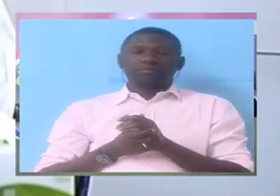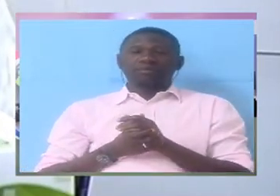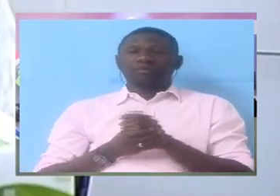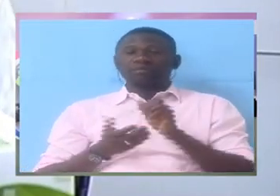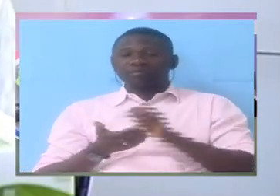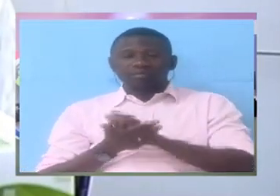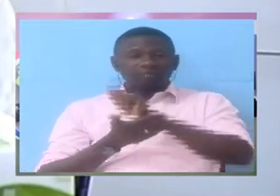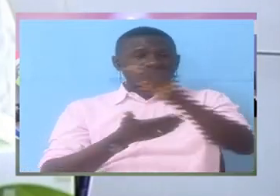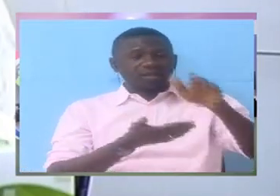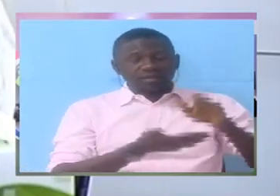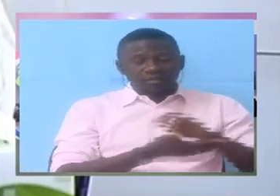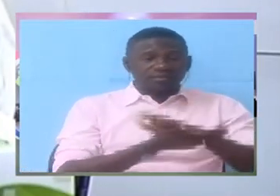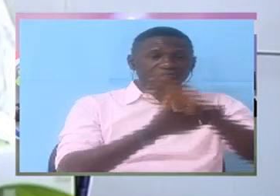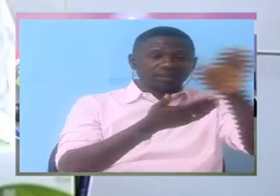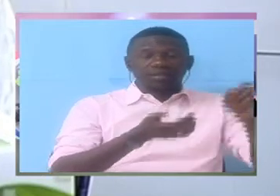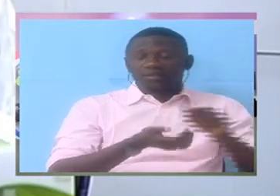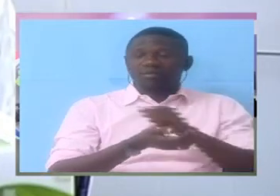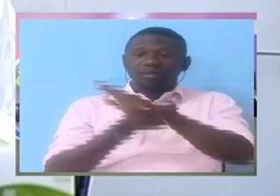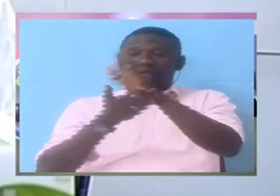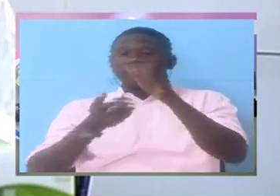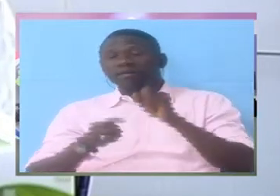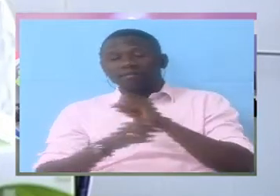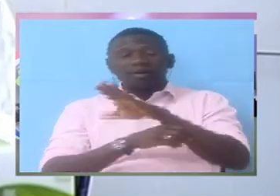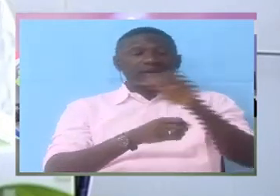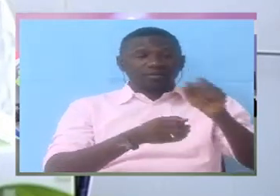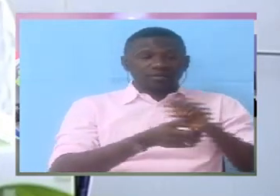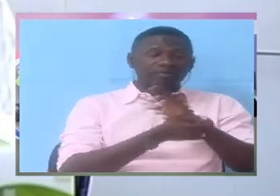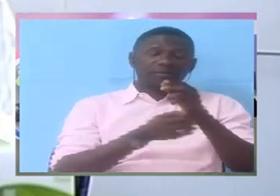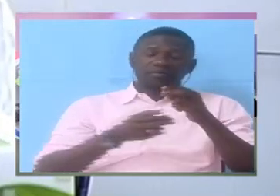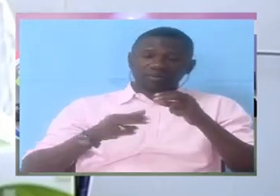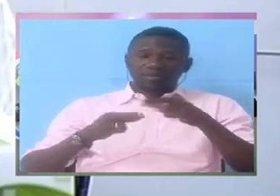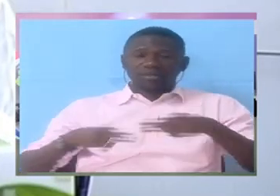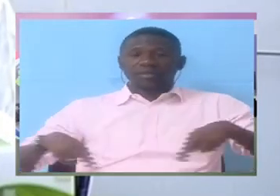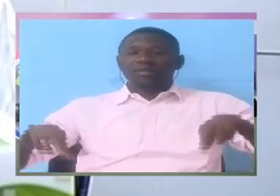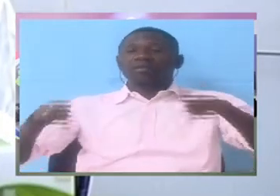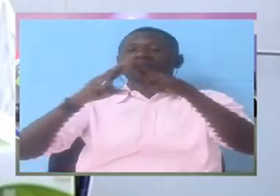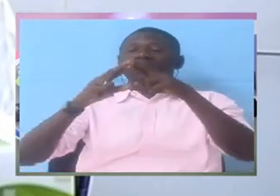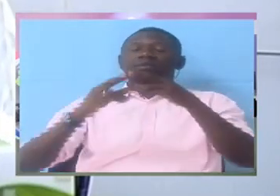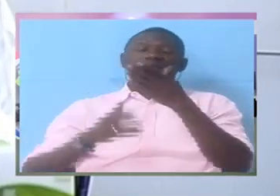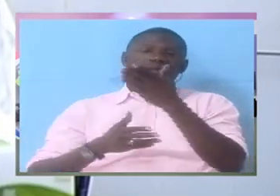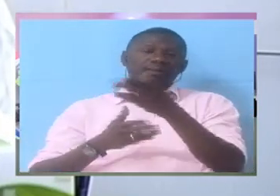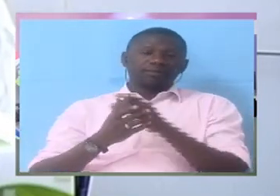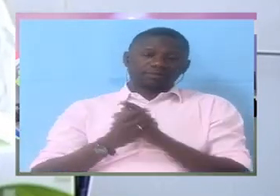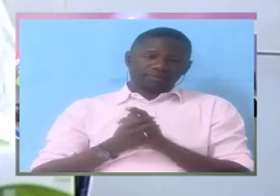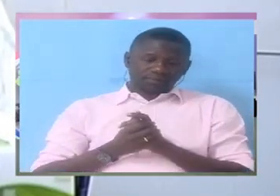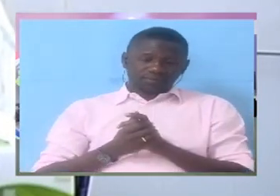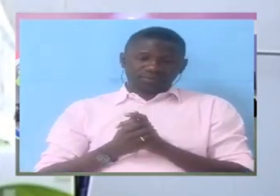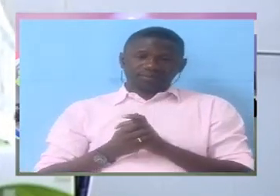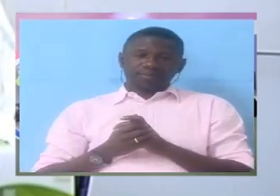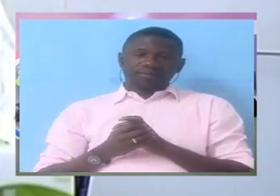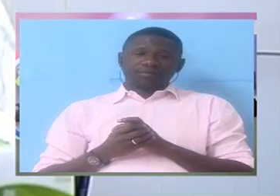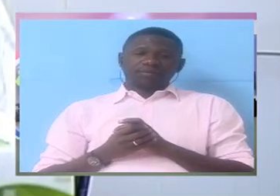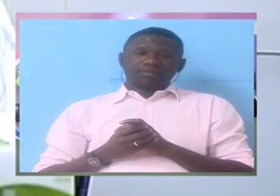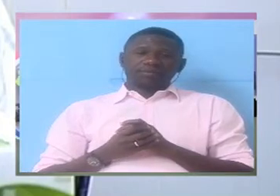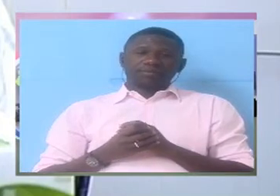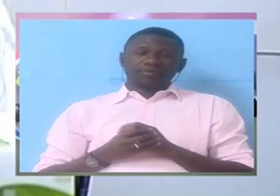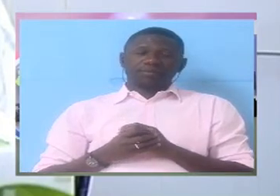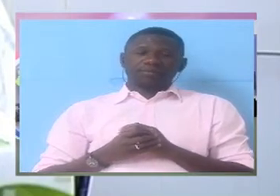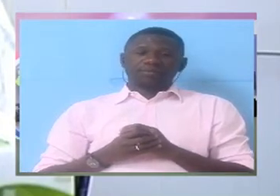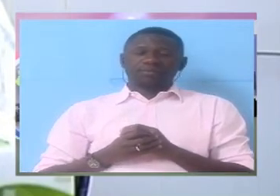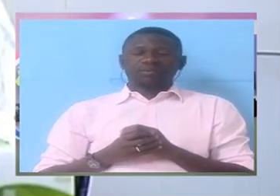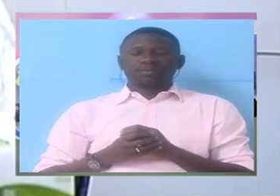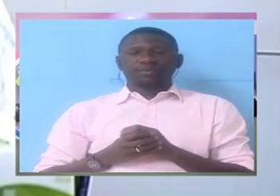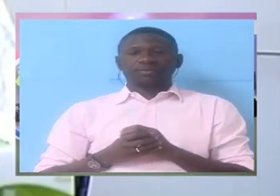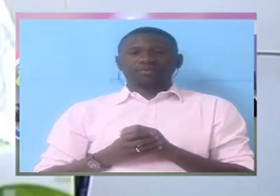sensitization tour of the division. Tumo lem na tanyofa hamundi tamantama odamu tapurka futa tundo yin na